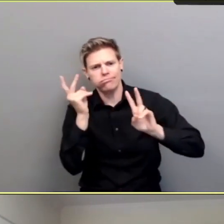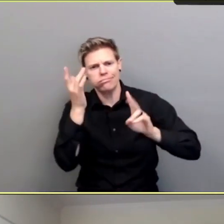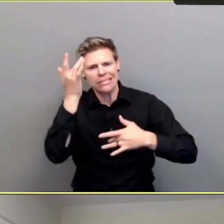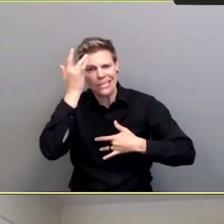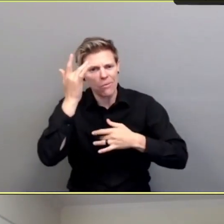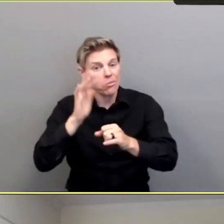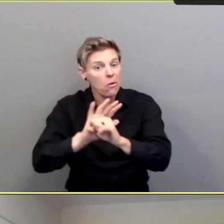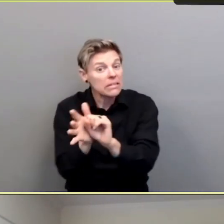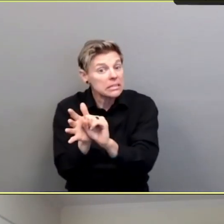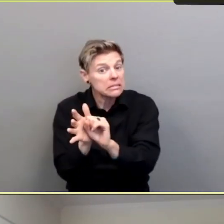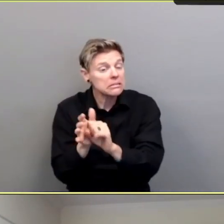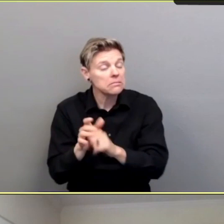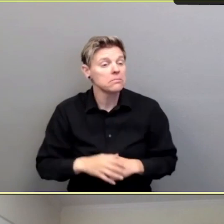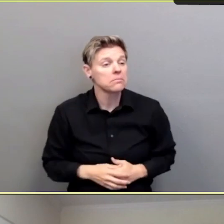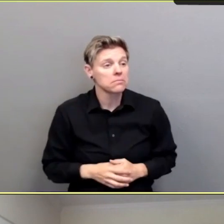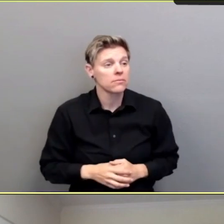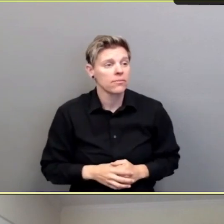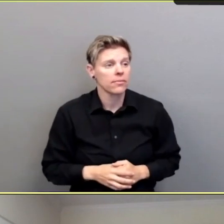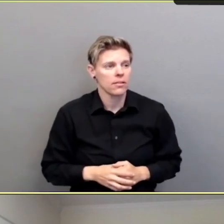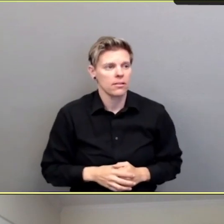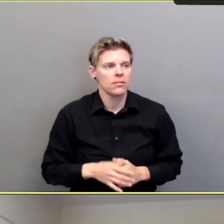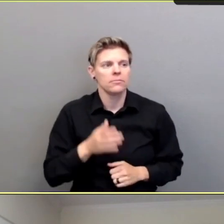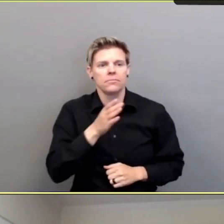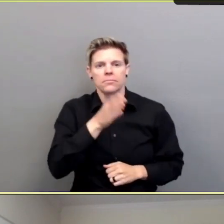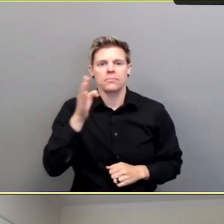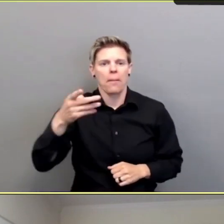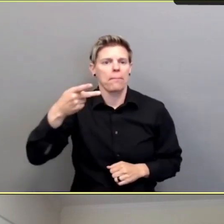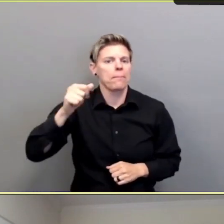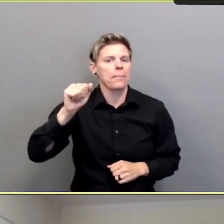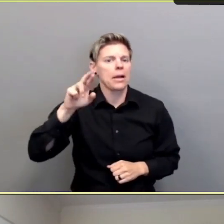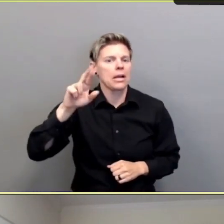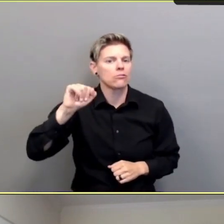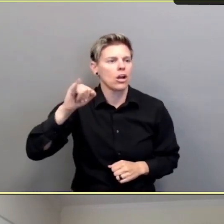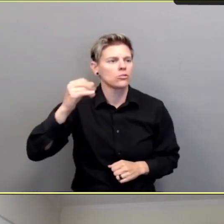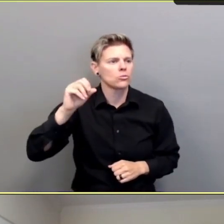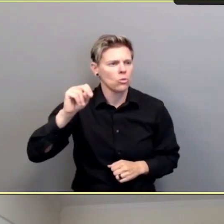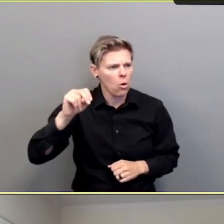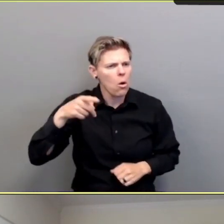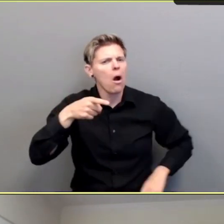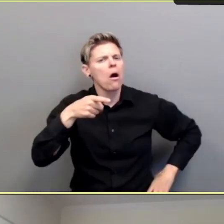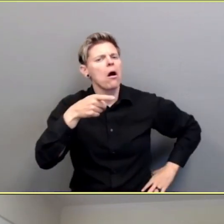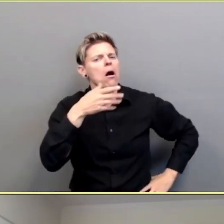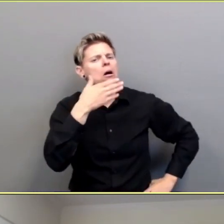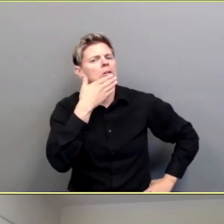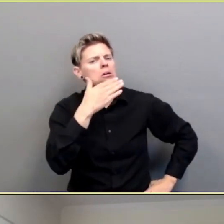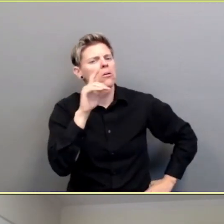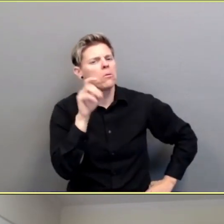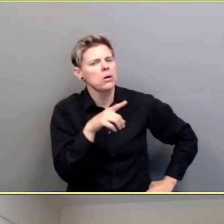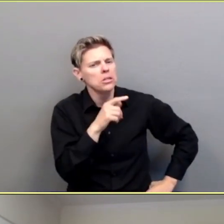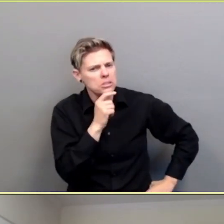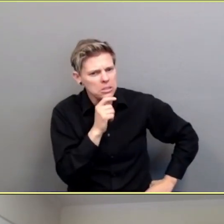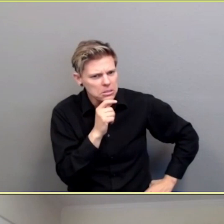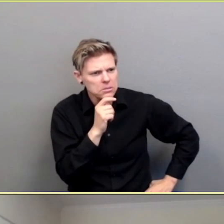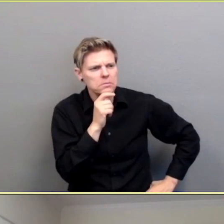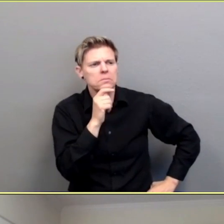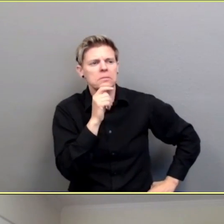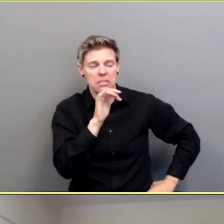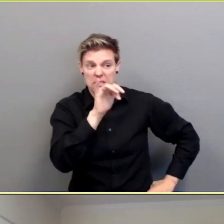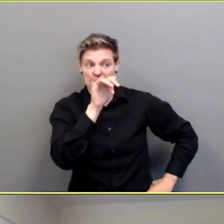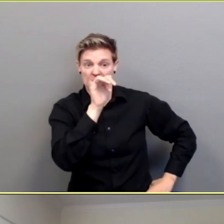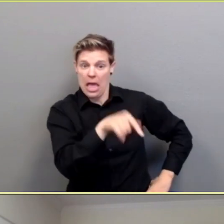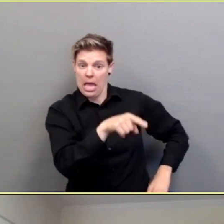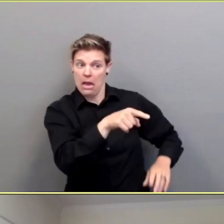Another really interesting question. So, so we call those what you said,